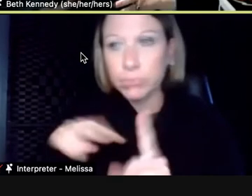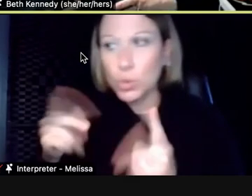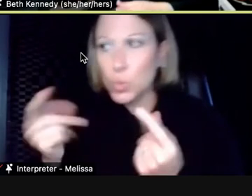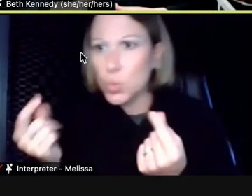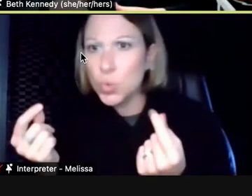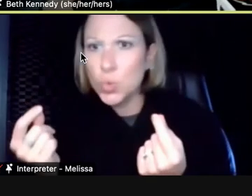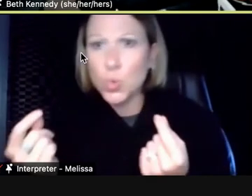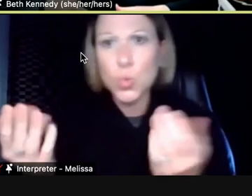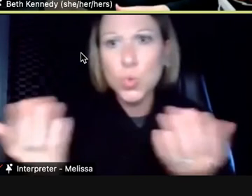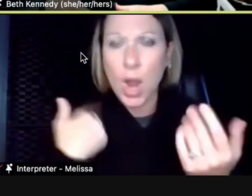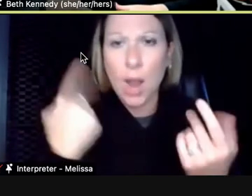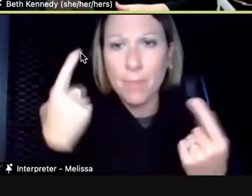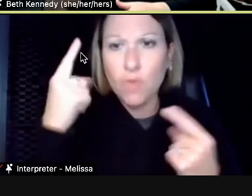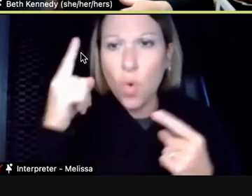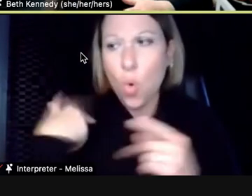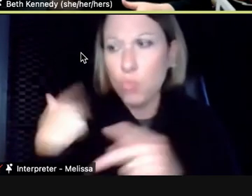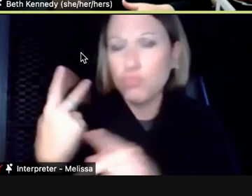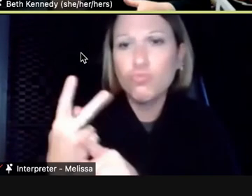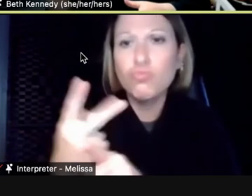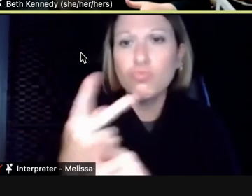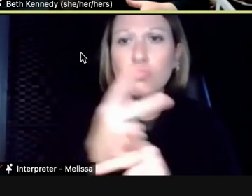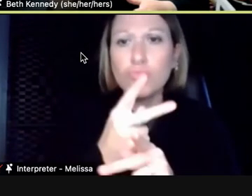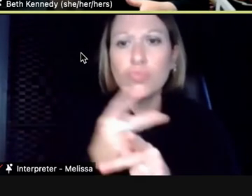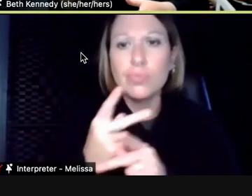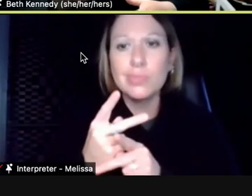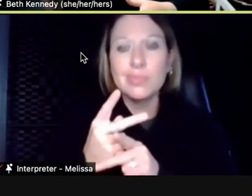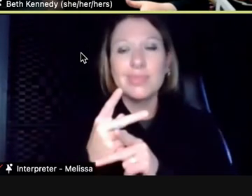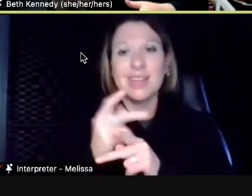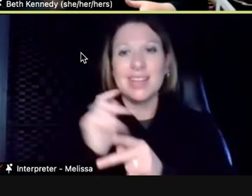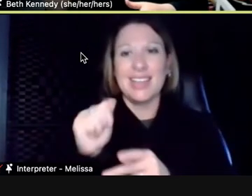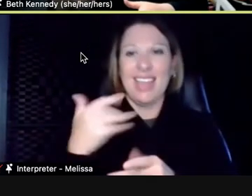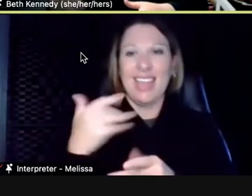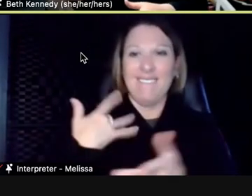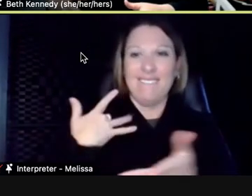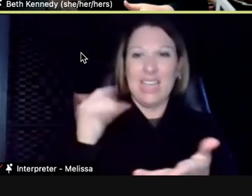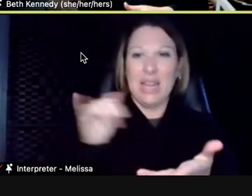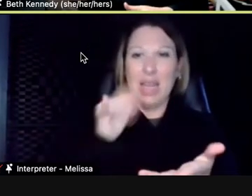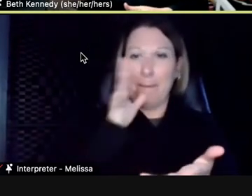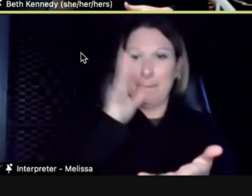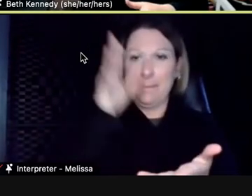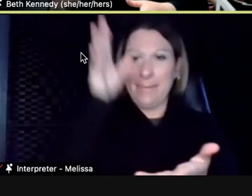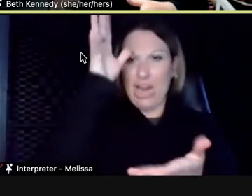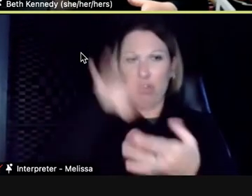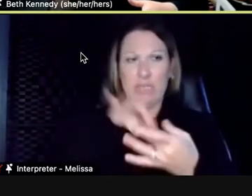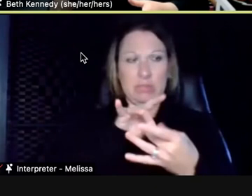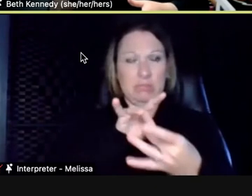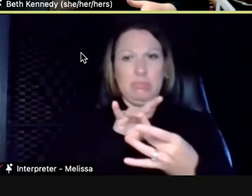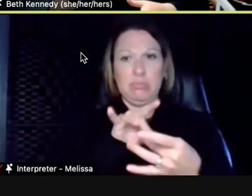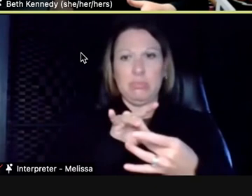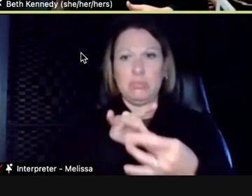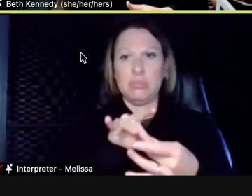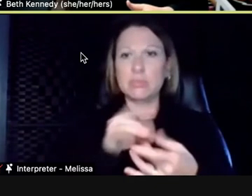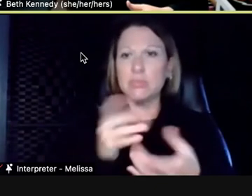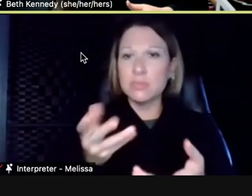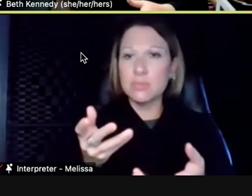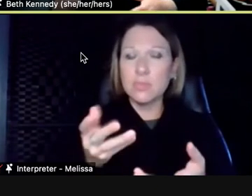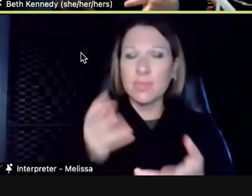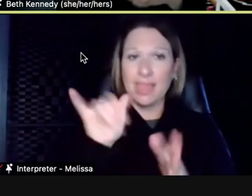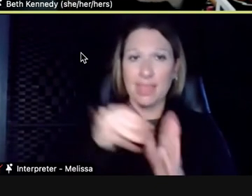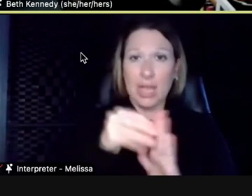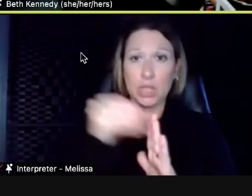taking care of, that can feel kind of like a parent relationship almost. And the student